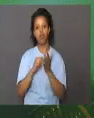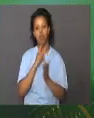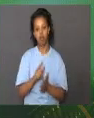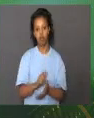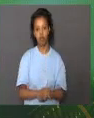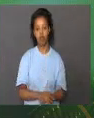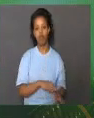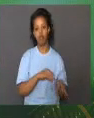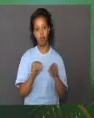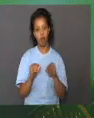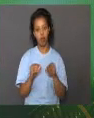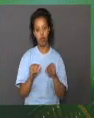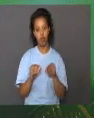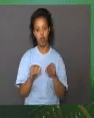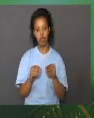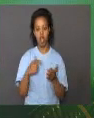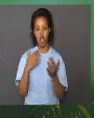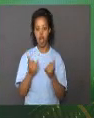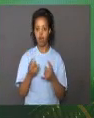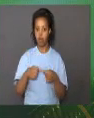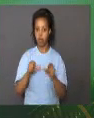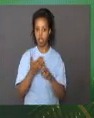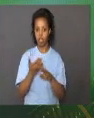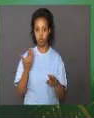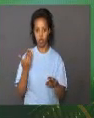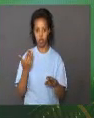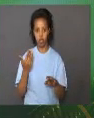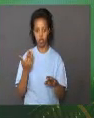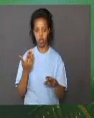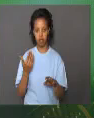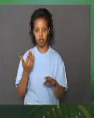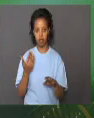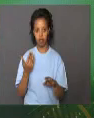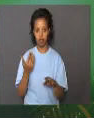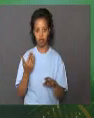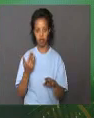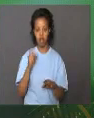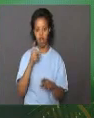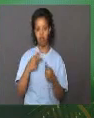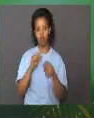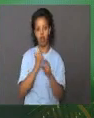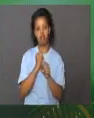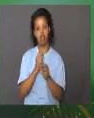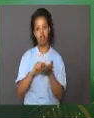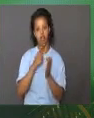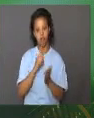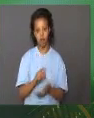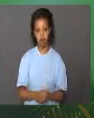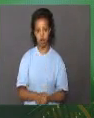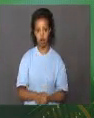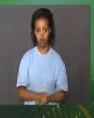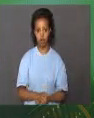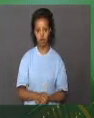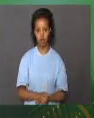Students, before we continue on with the lesson, let us do an activity